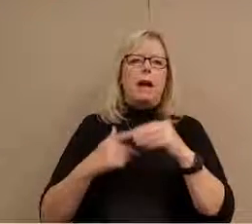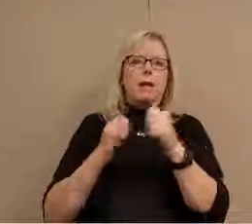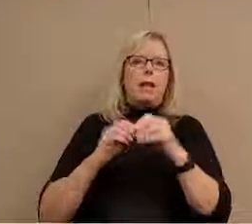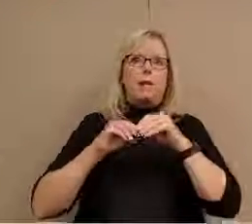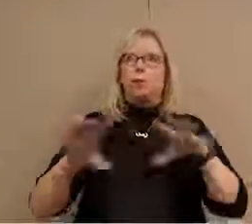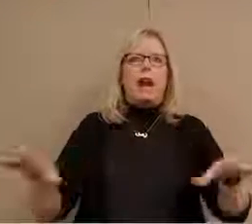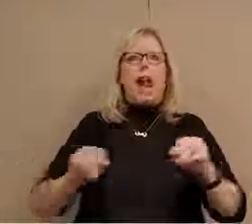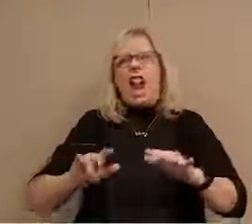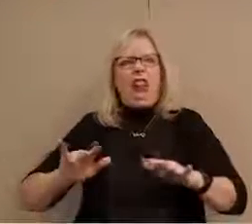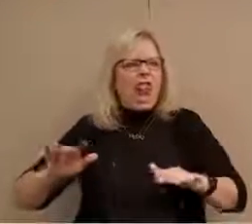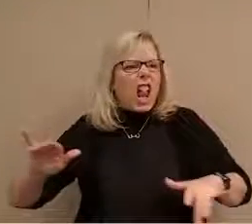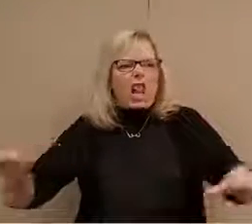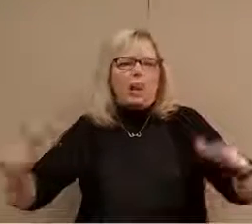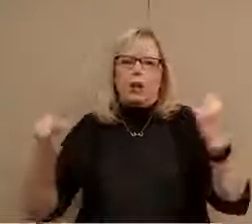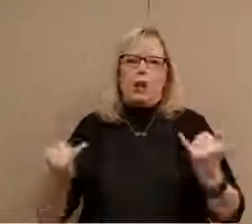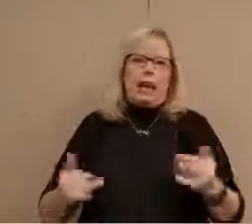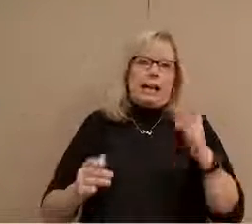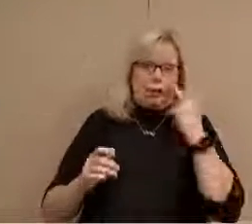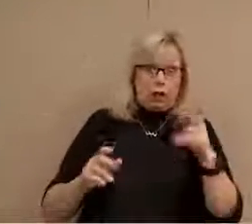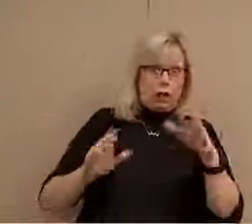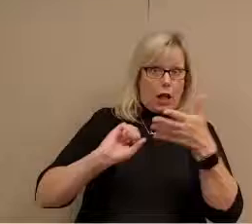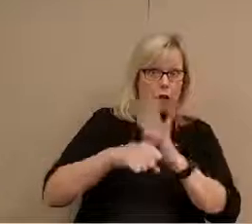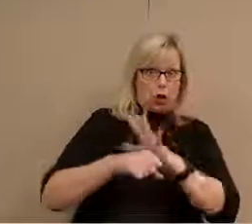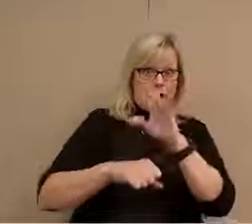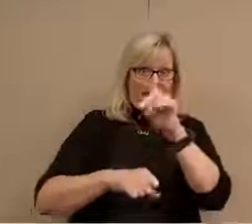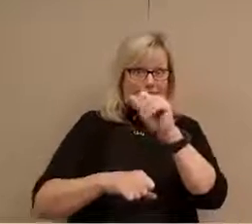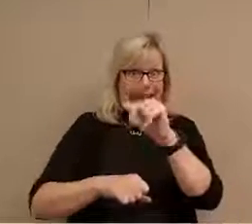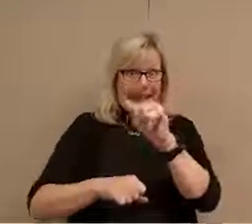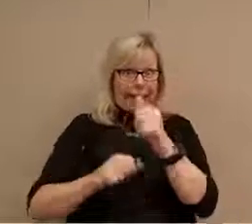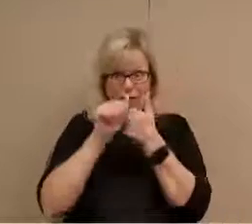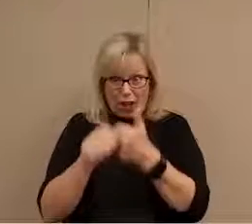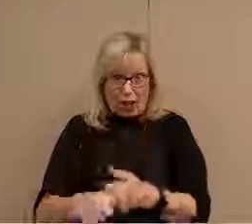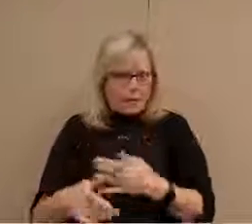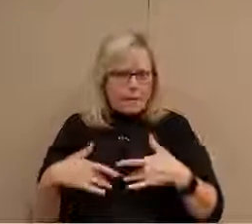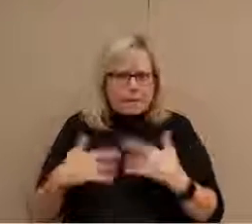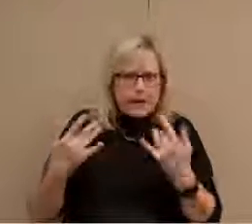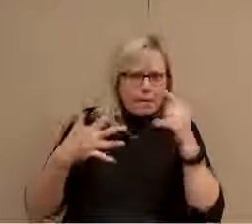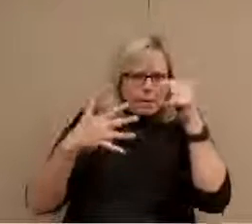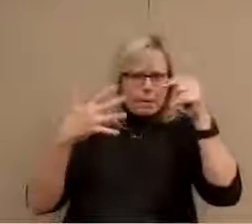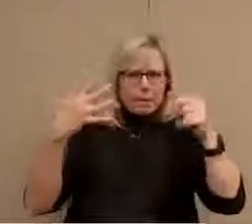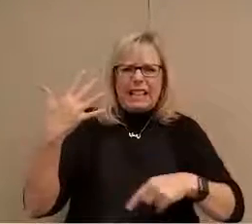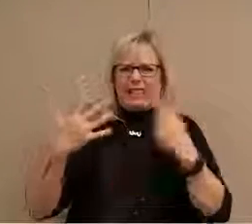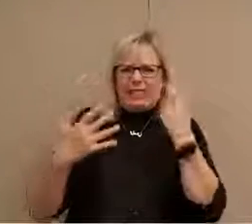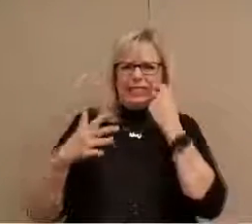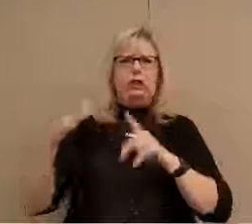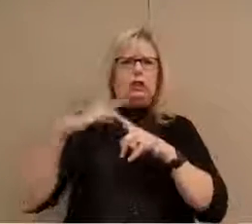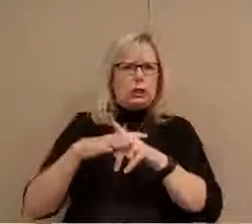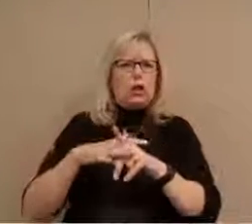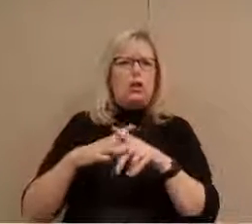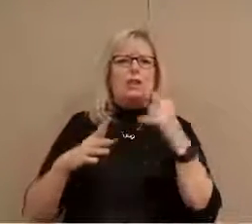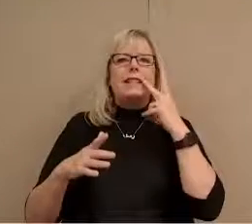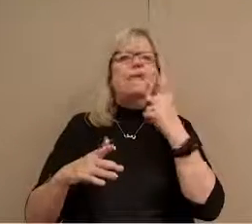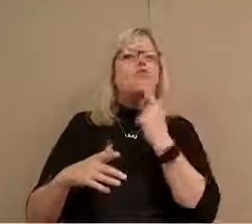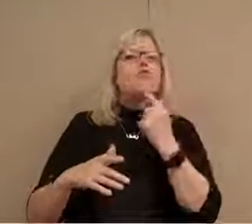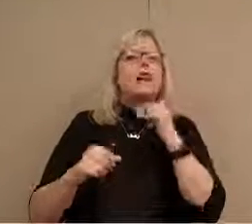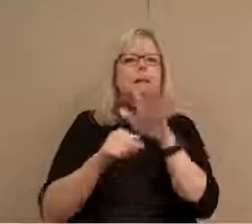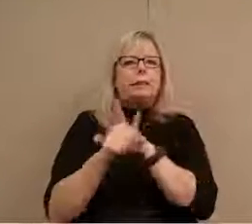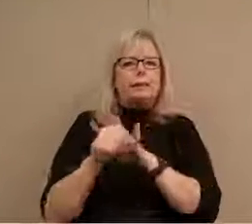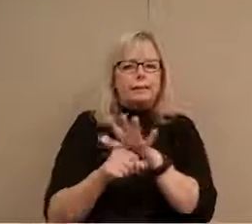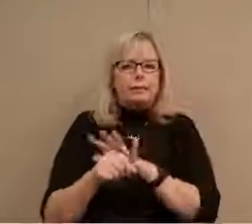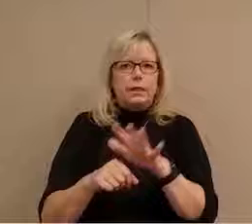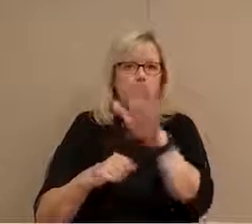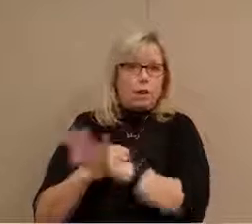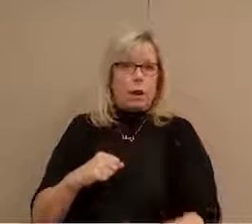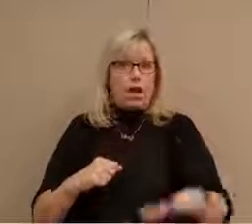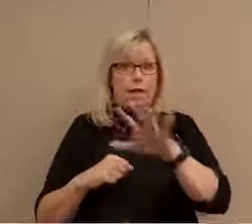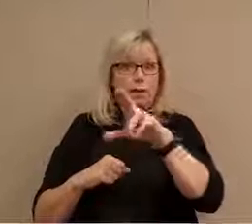spread that we're seeing. And if you go out on that COVID data tracker sheet on the website that we just pulled up, you can see the red in the areas throughout